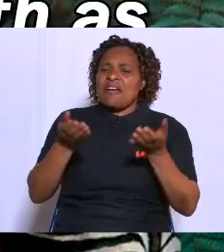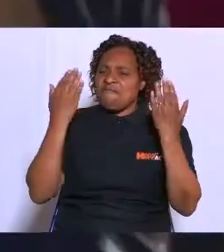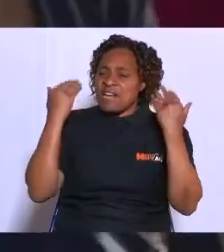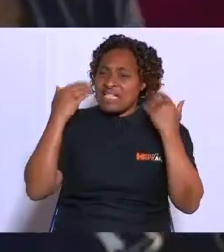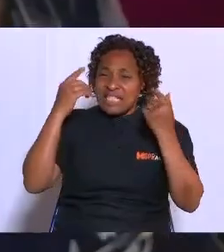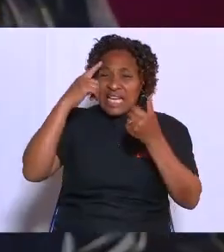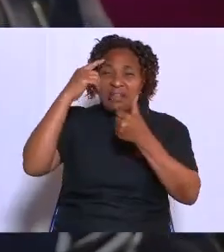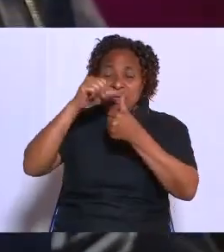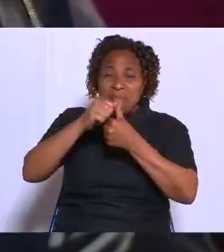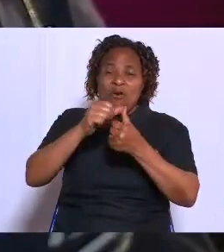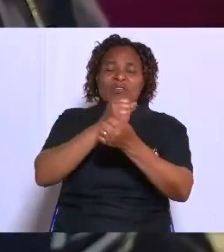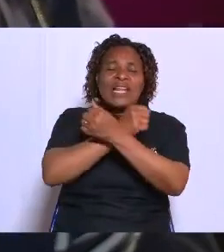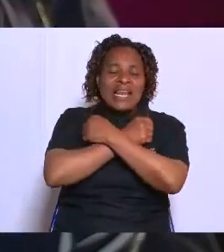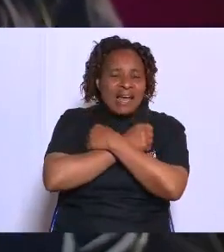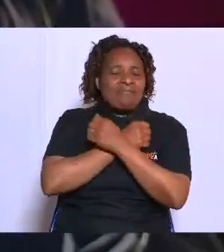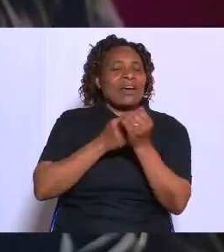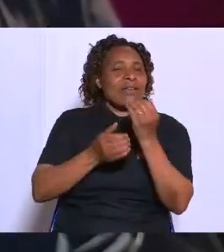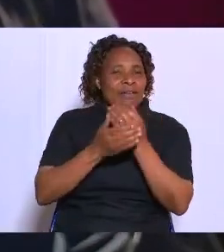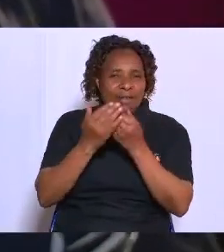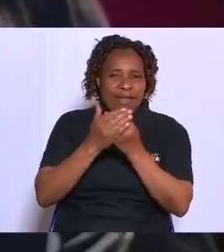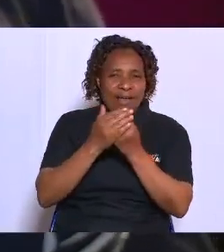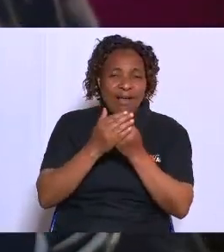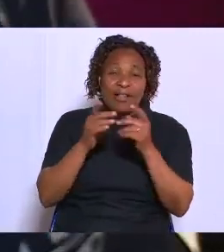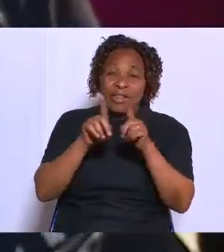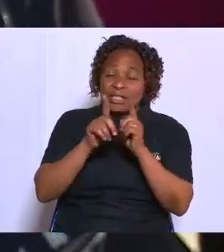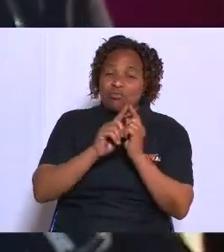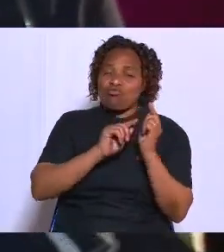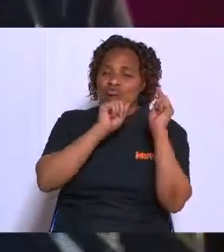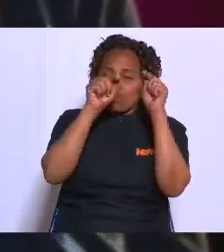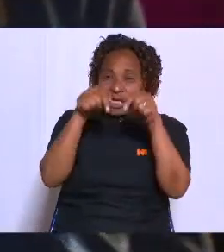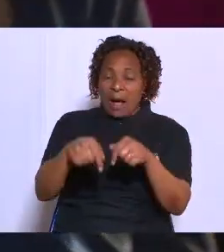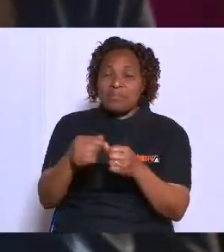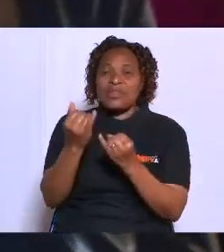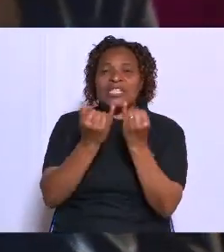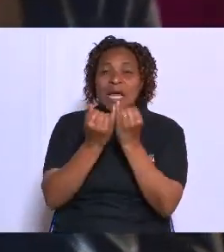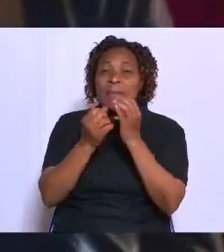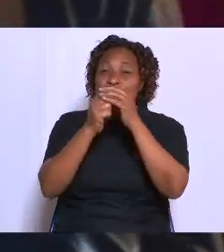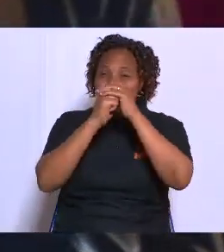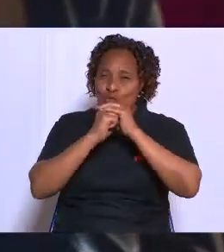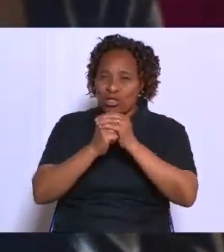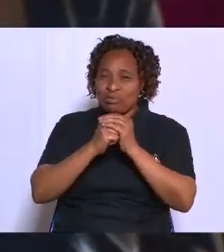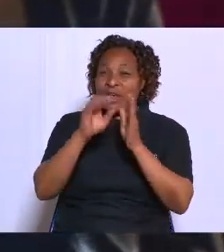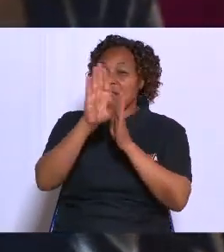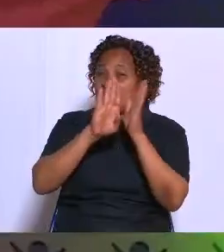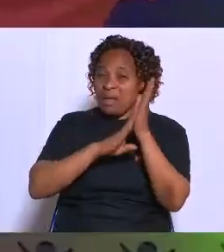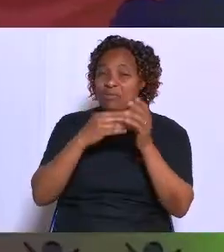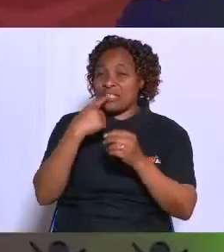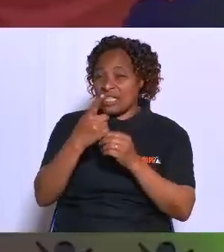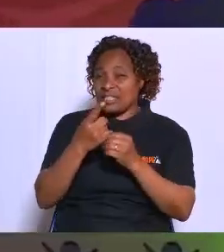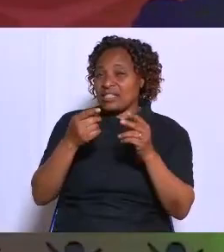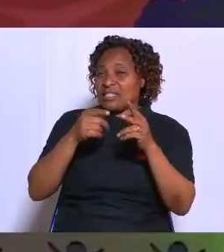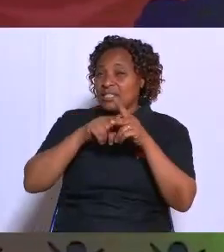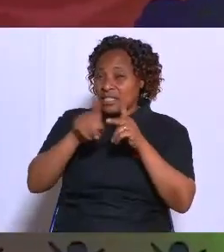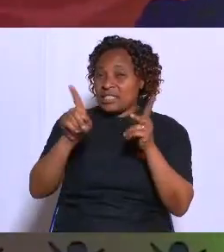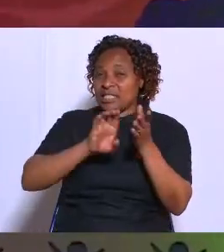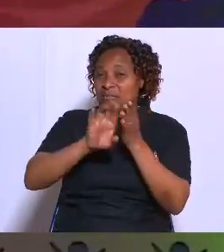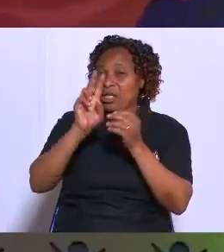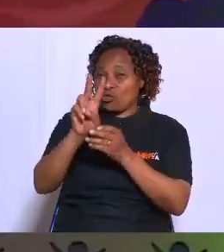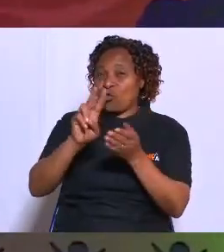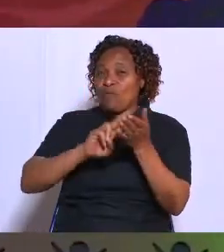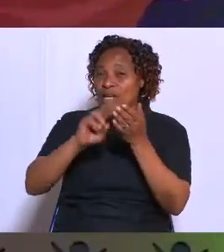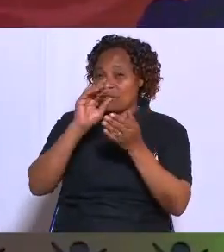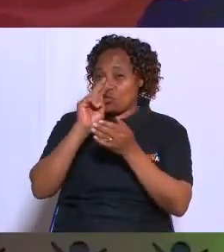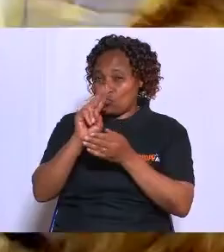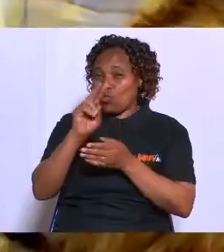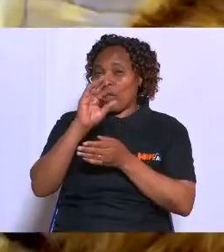reminder of his love and care so as we come to Sabbath worship the Bible says in Genesis 2 verse 2 and 3